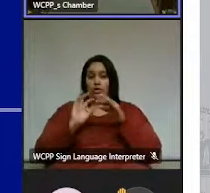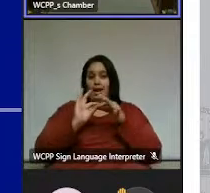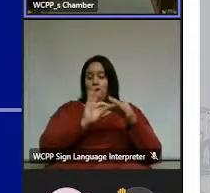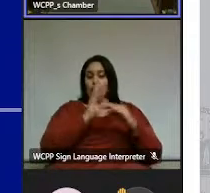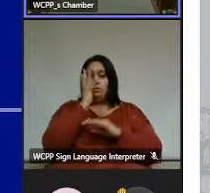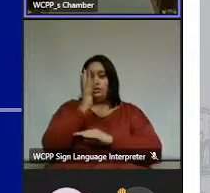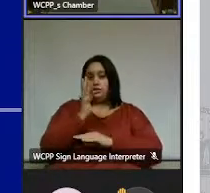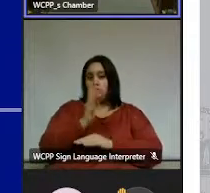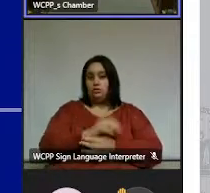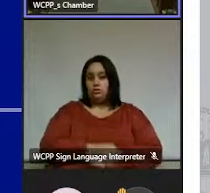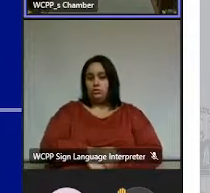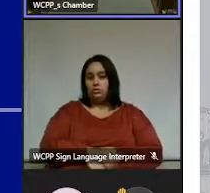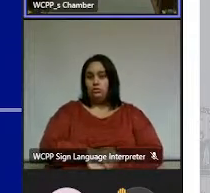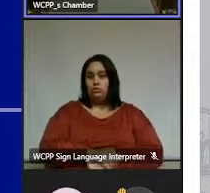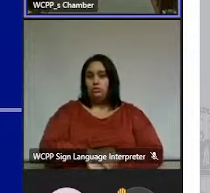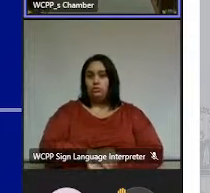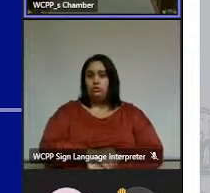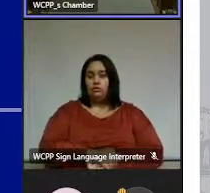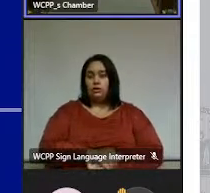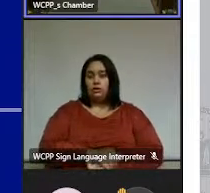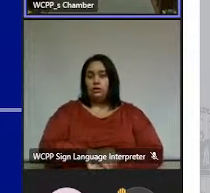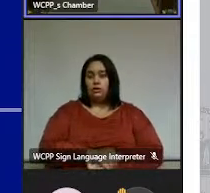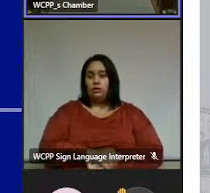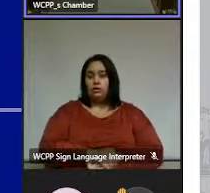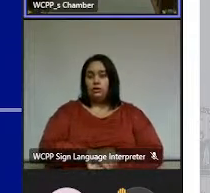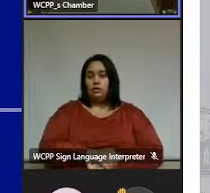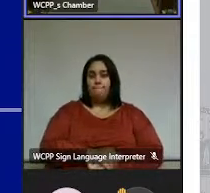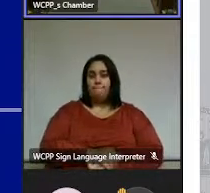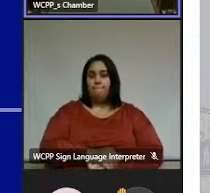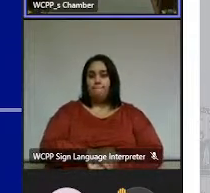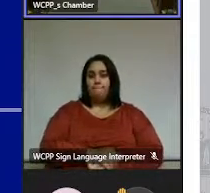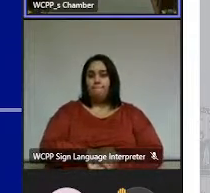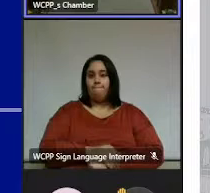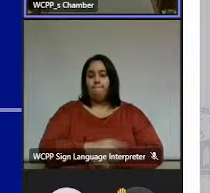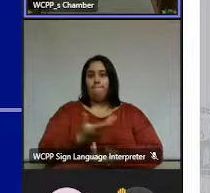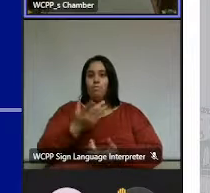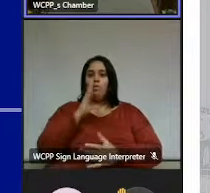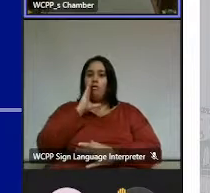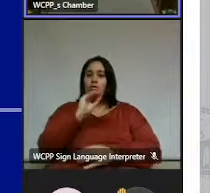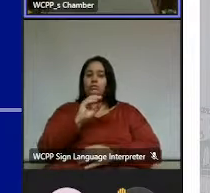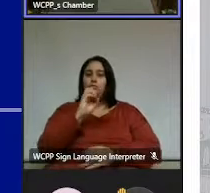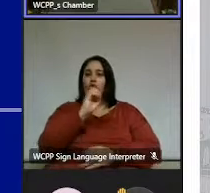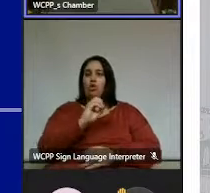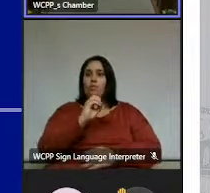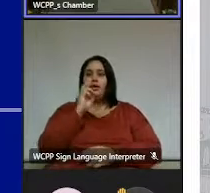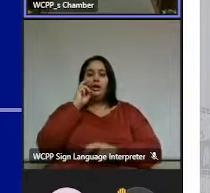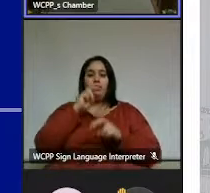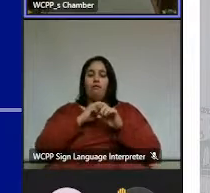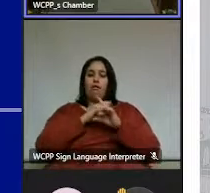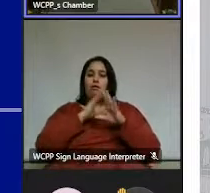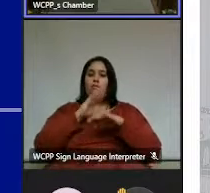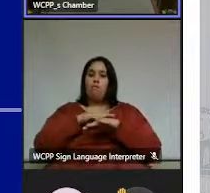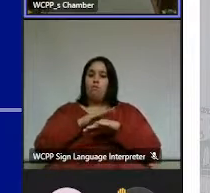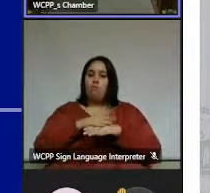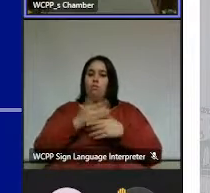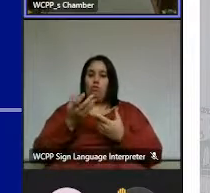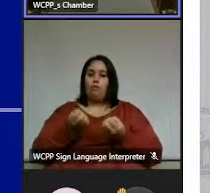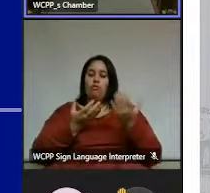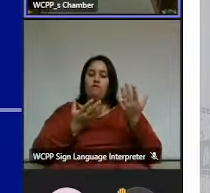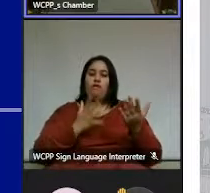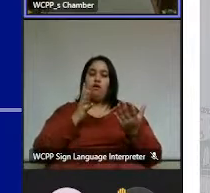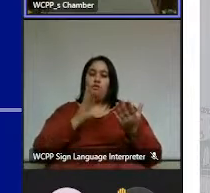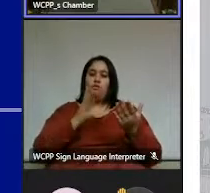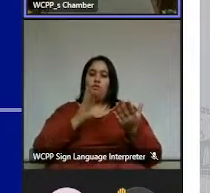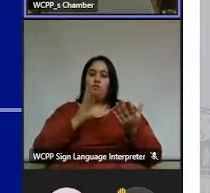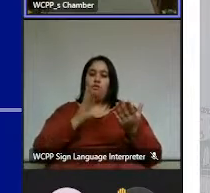that you may wish Mr. October to clarify further or provide